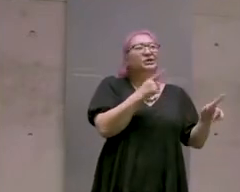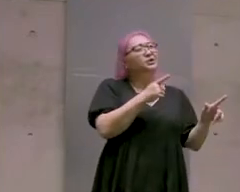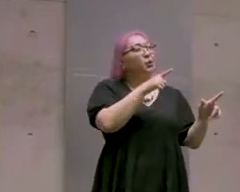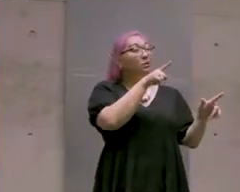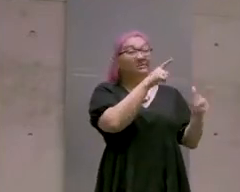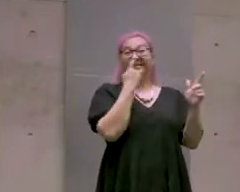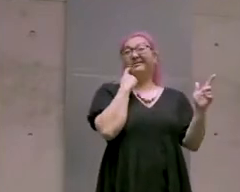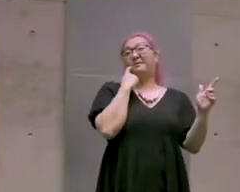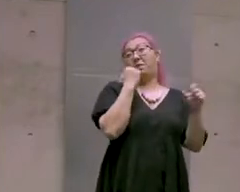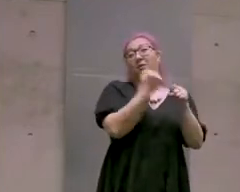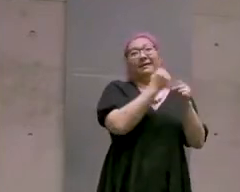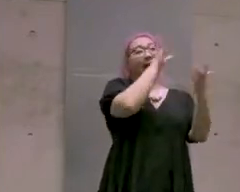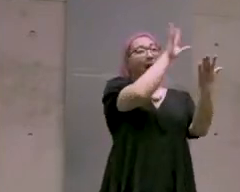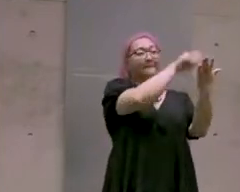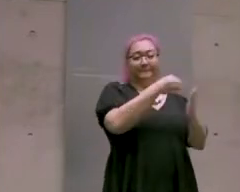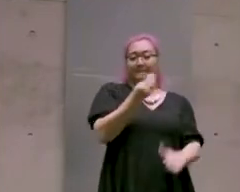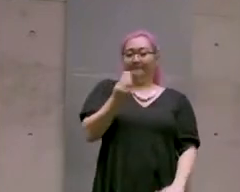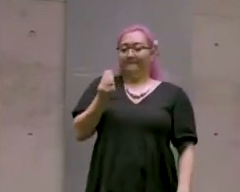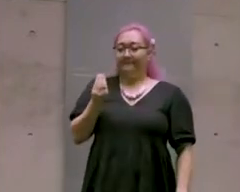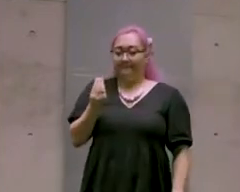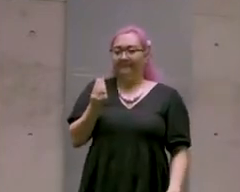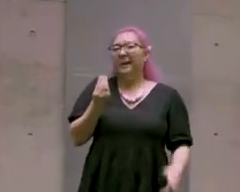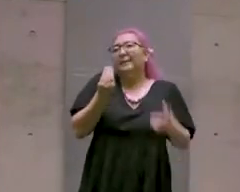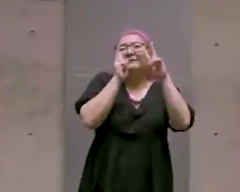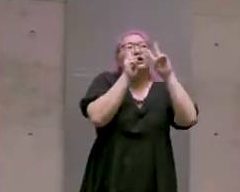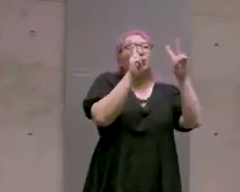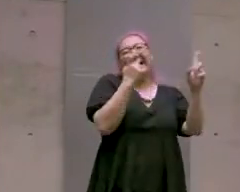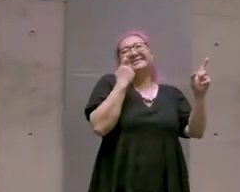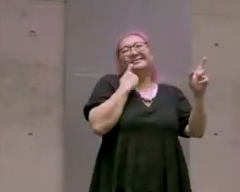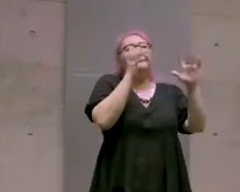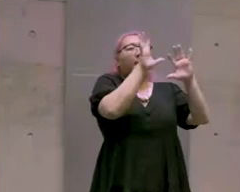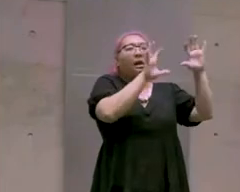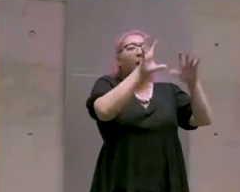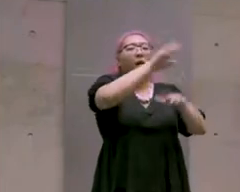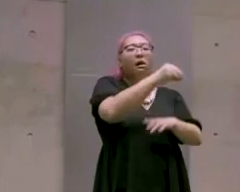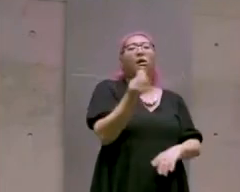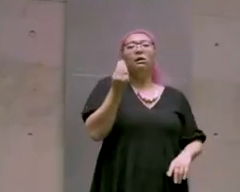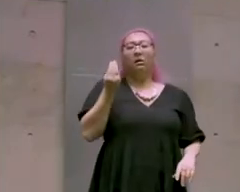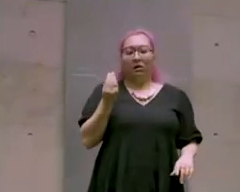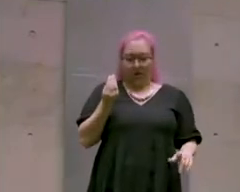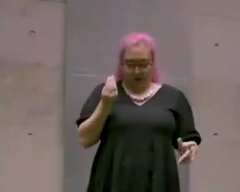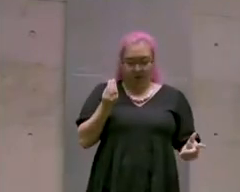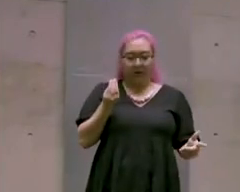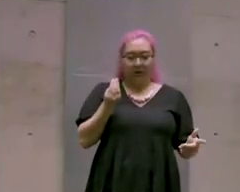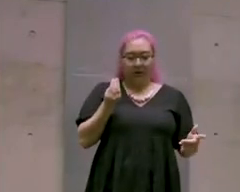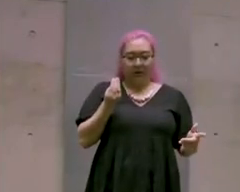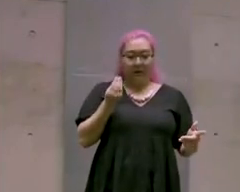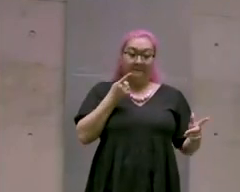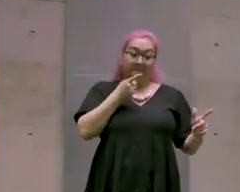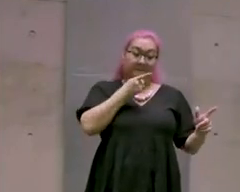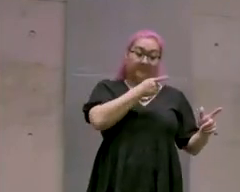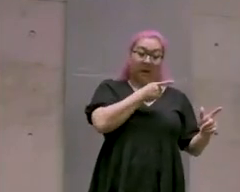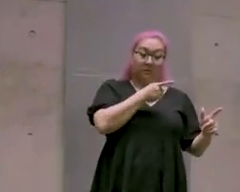simplistic. And because of visually, I mean, and then kind of through that simplicity and the intersection of that